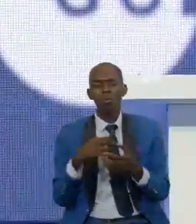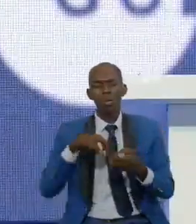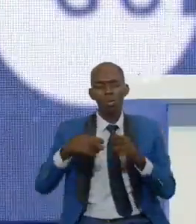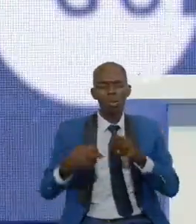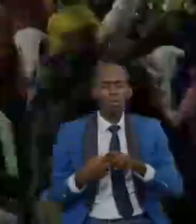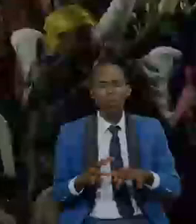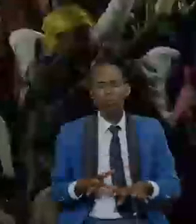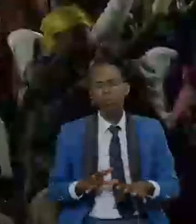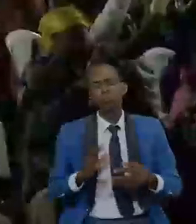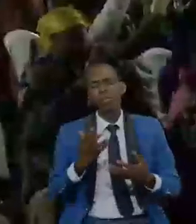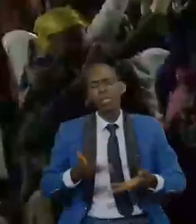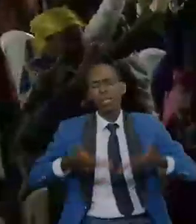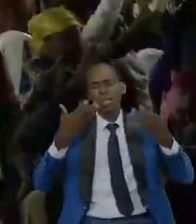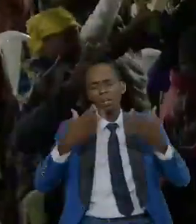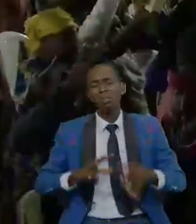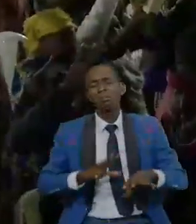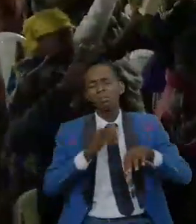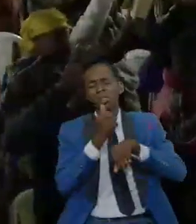are gone.